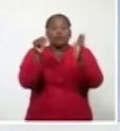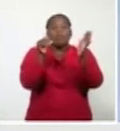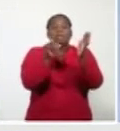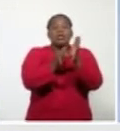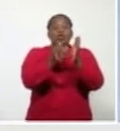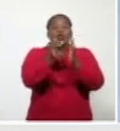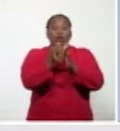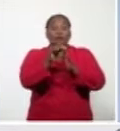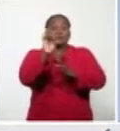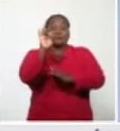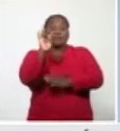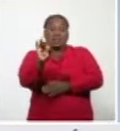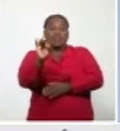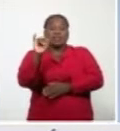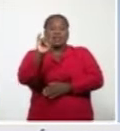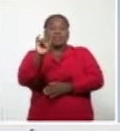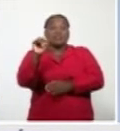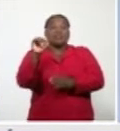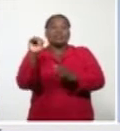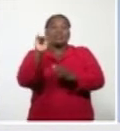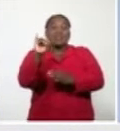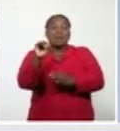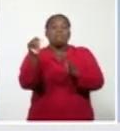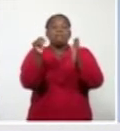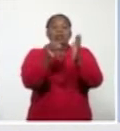a cumulative total of